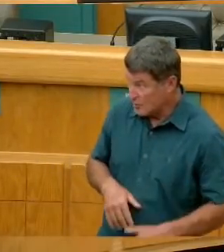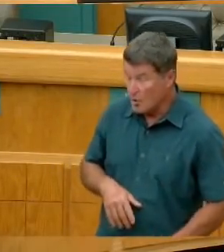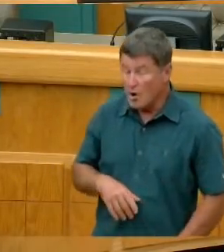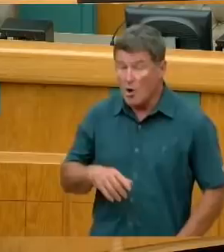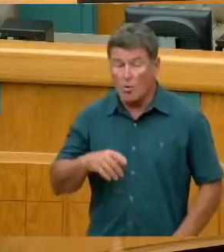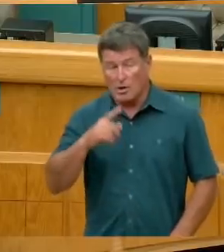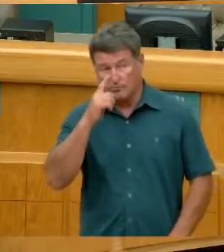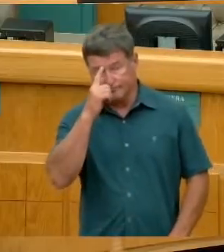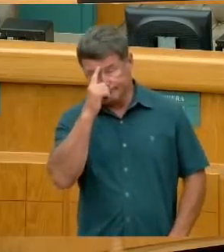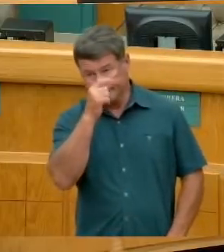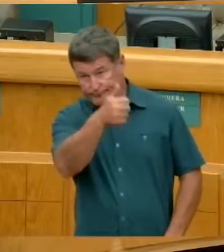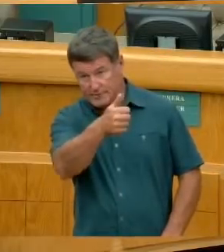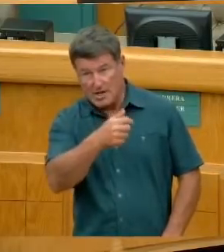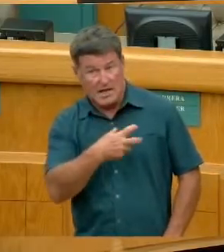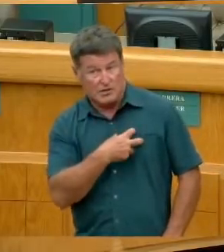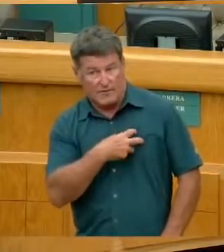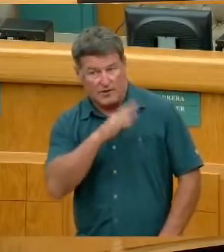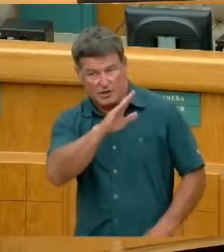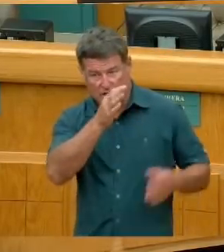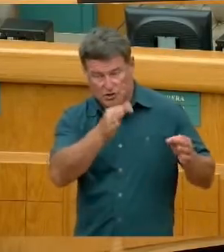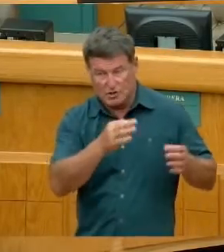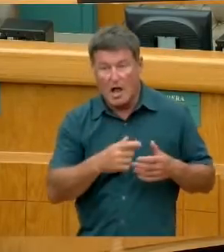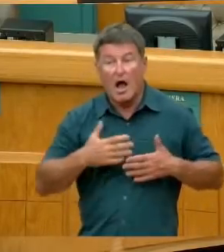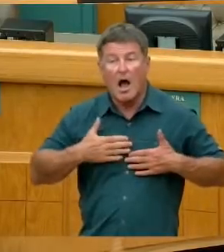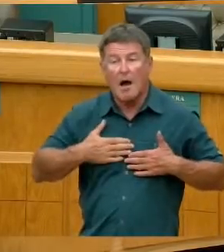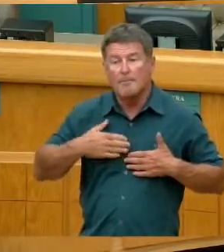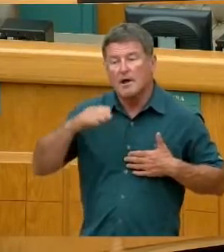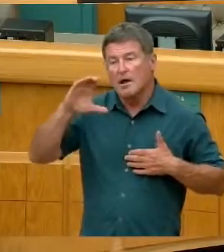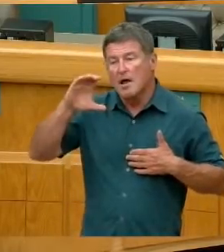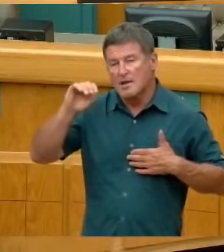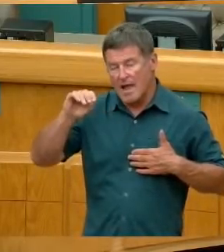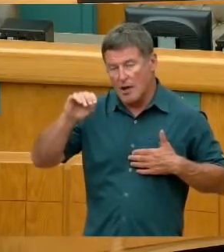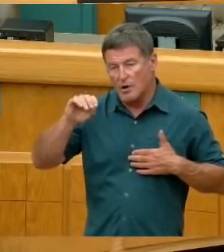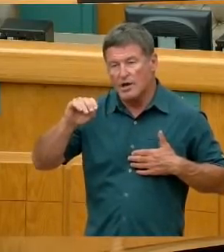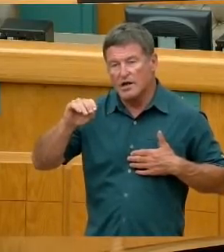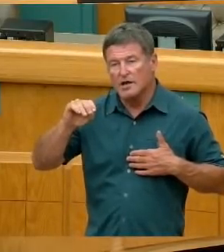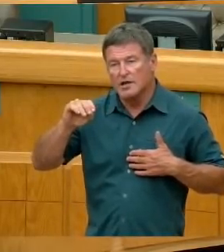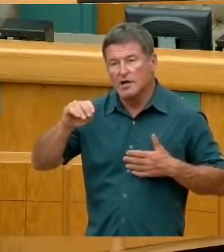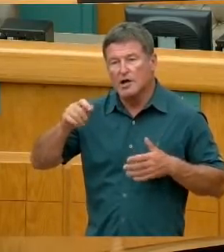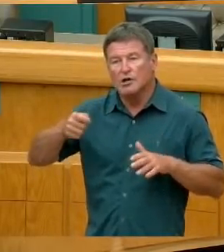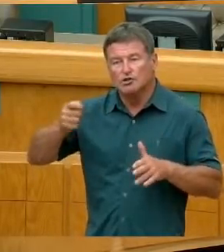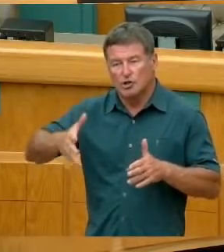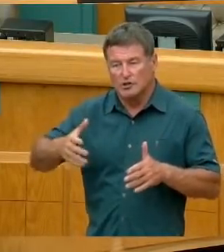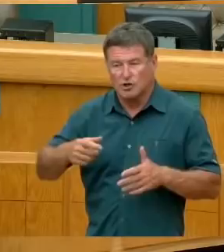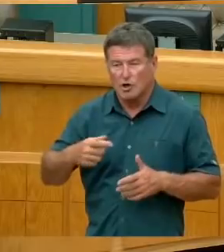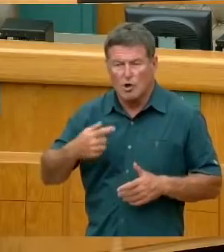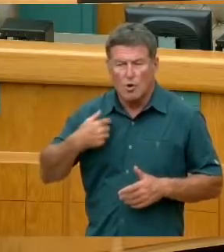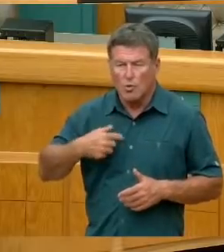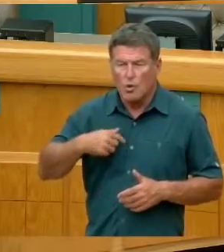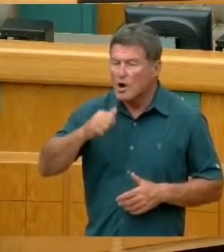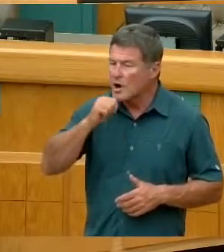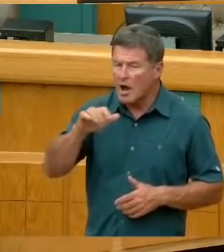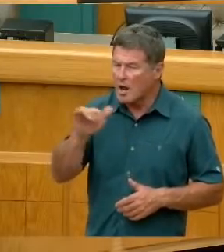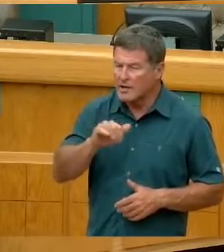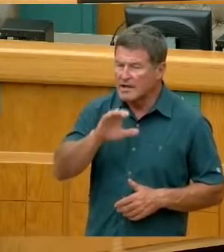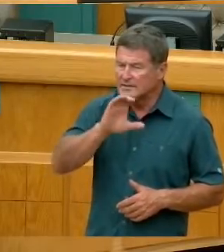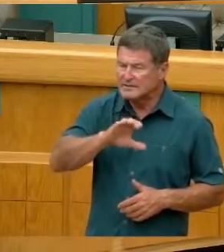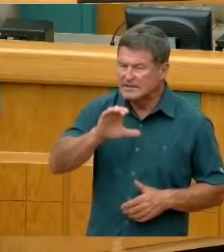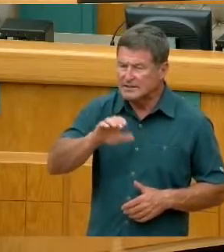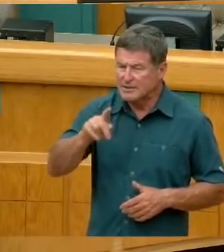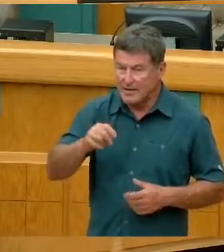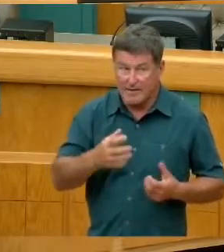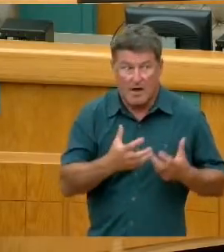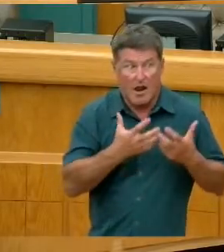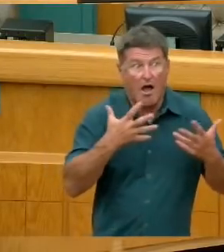but I'll tell you what I know just from being county judge and understanding, the budget, and that is that we don't run a heavy patrol. We're not